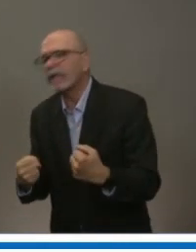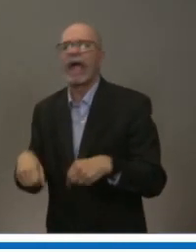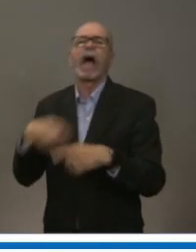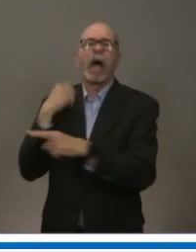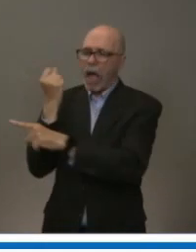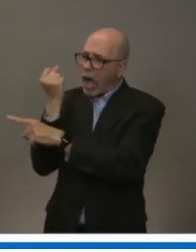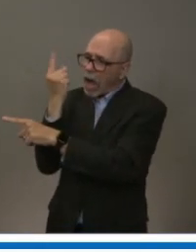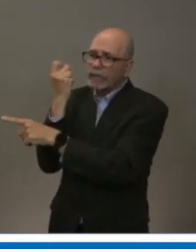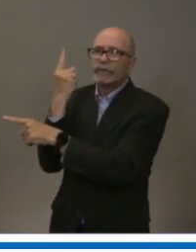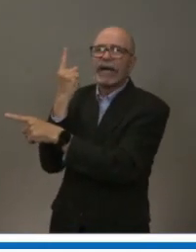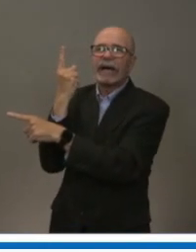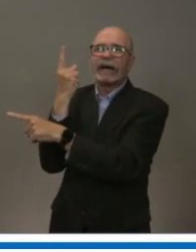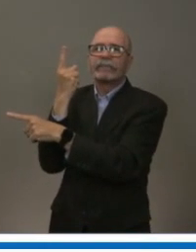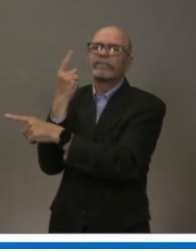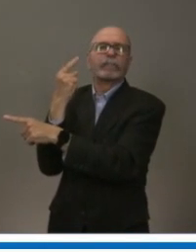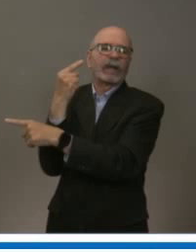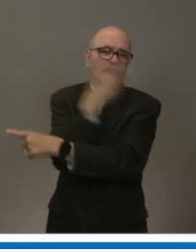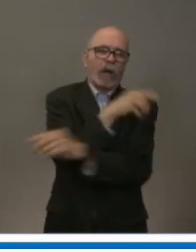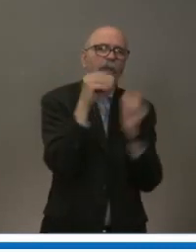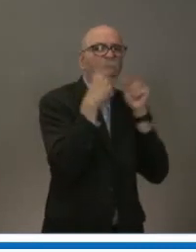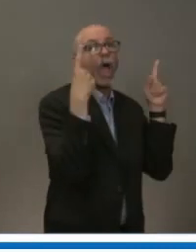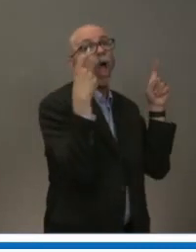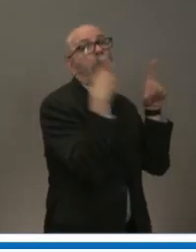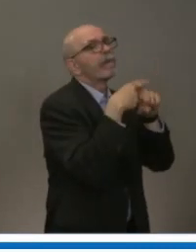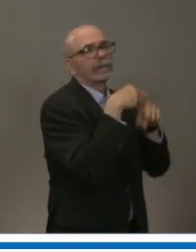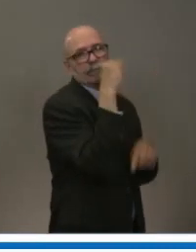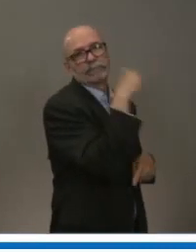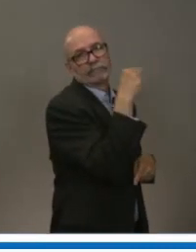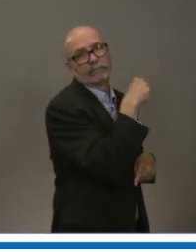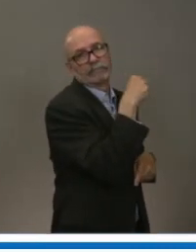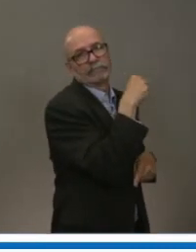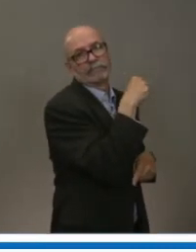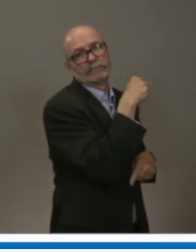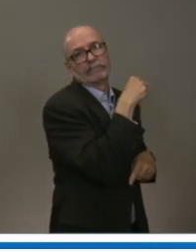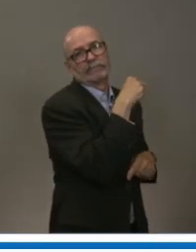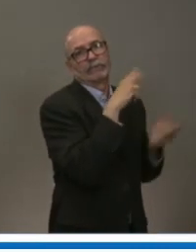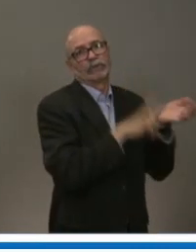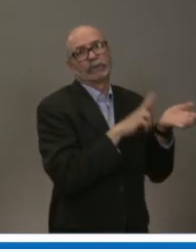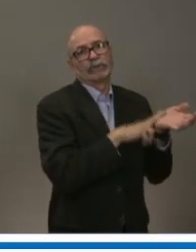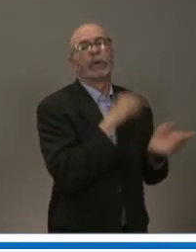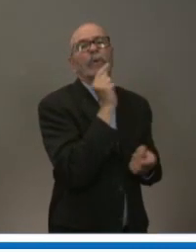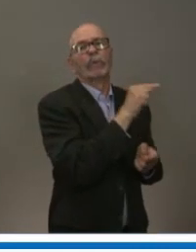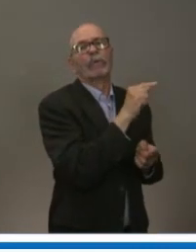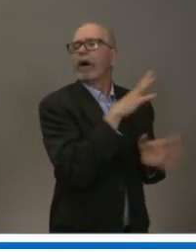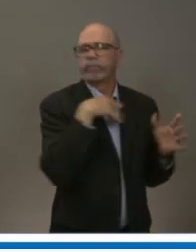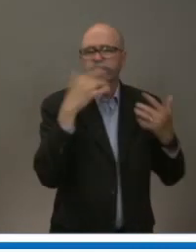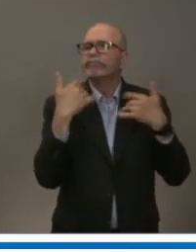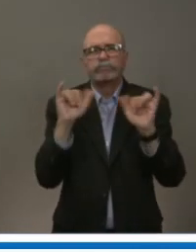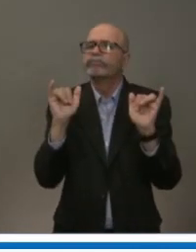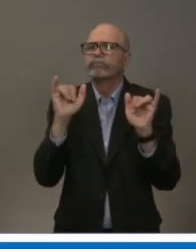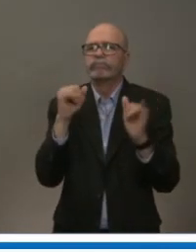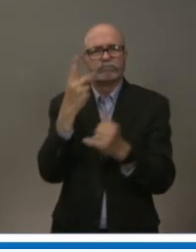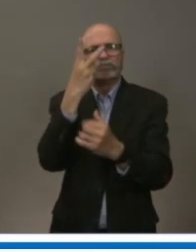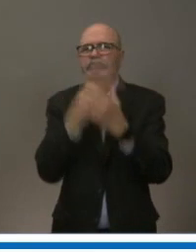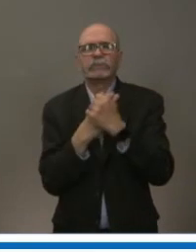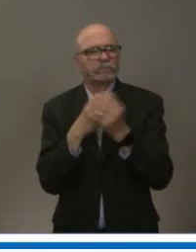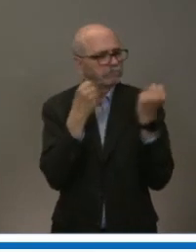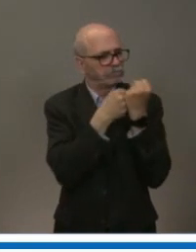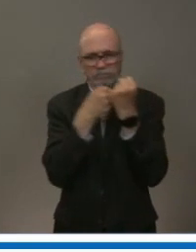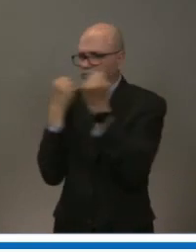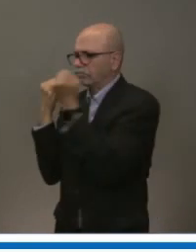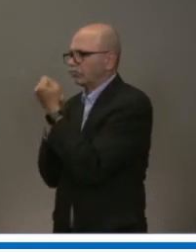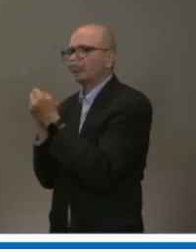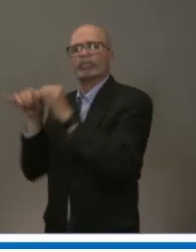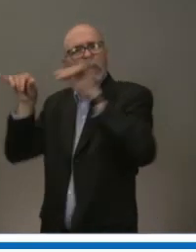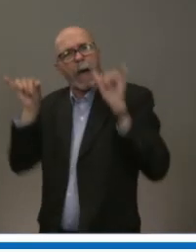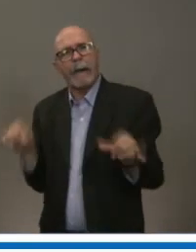we're continuing to work with those residential care facilities to support them to be able to apply the